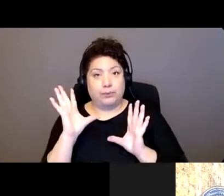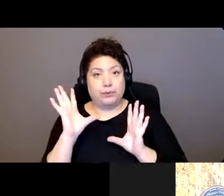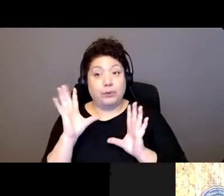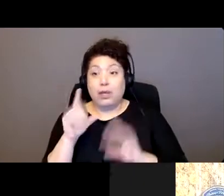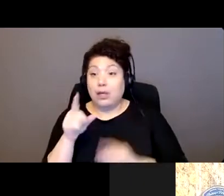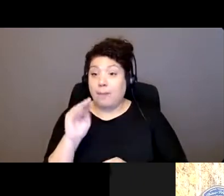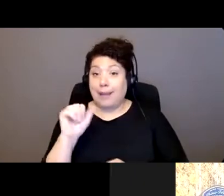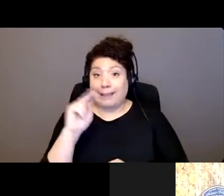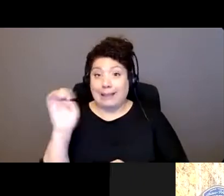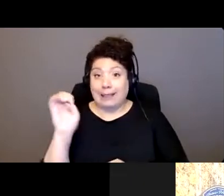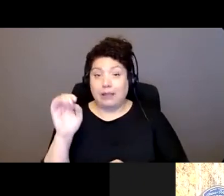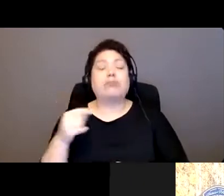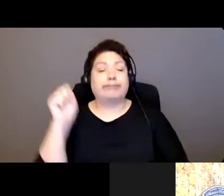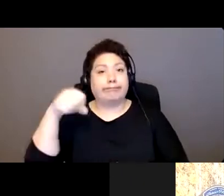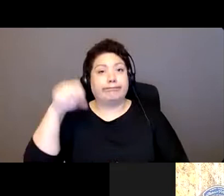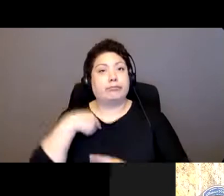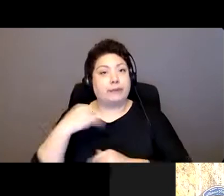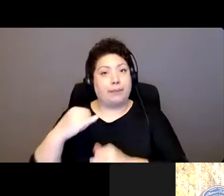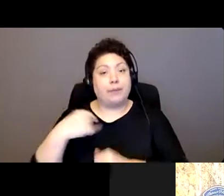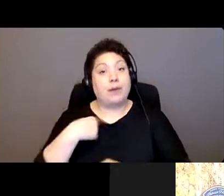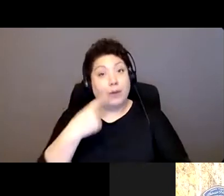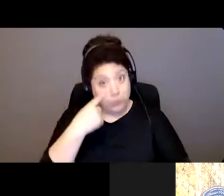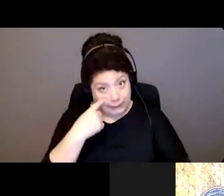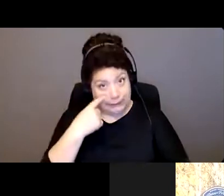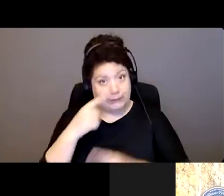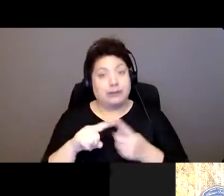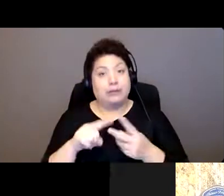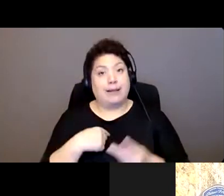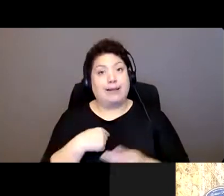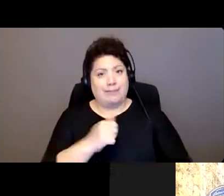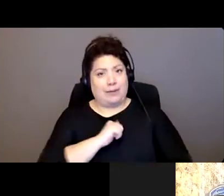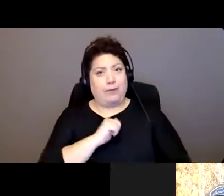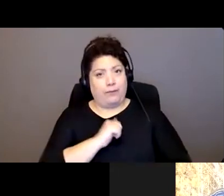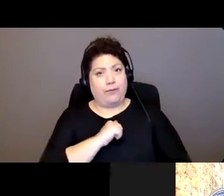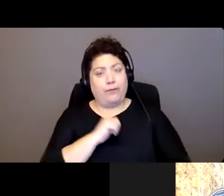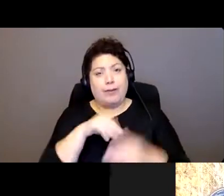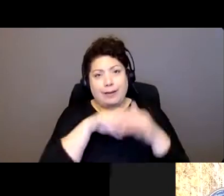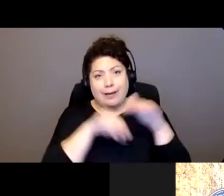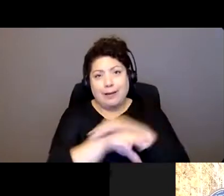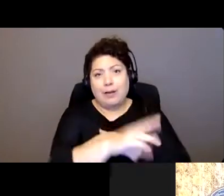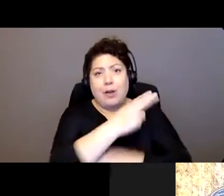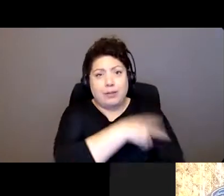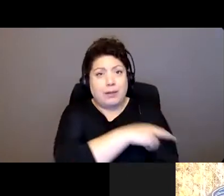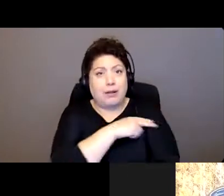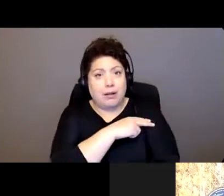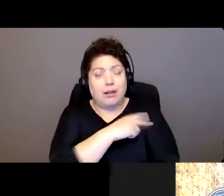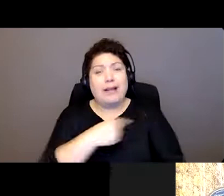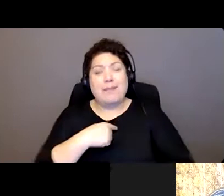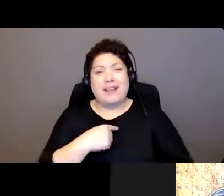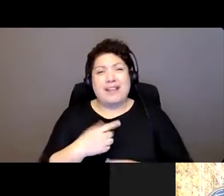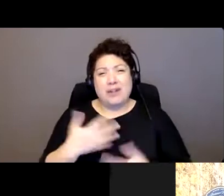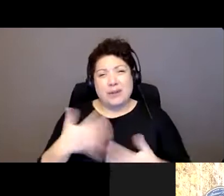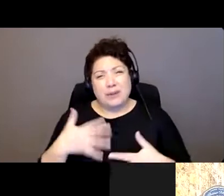also experienced that in the hospitals. One time I was in the hospital, I went there, I was really feeling sick,